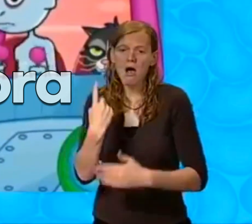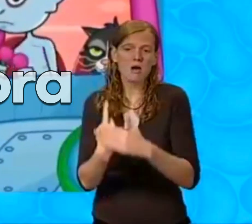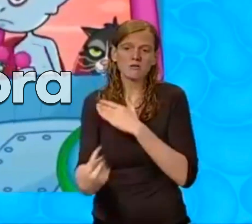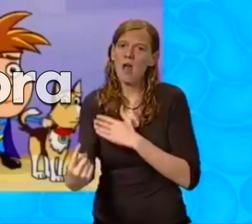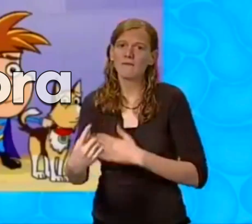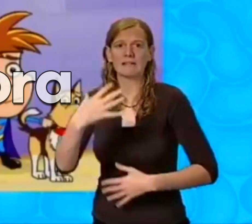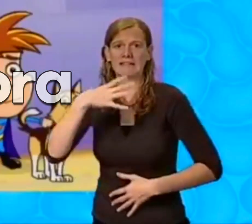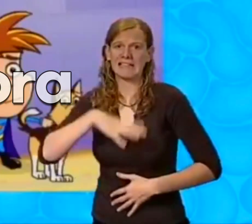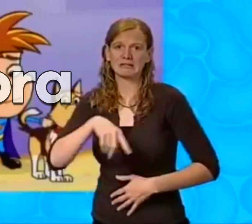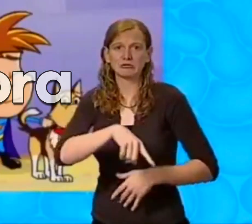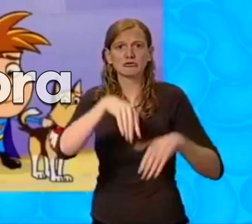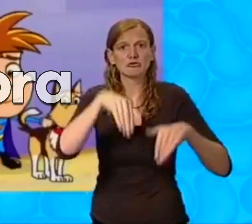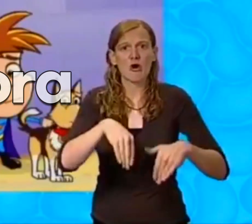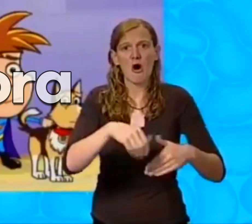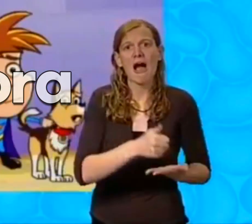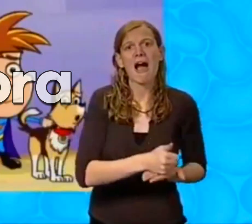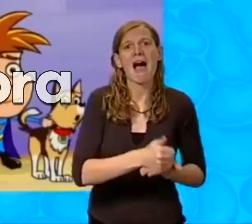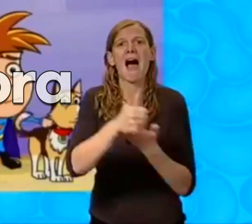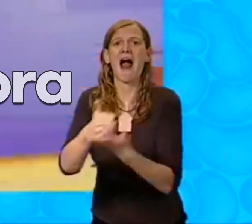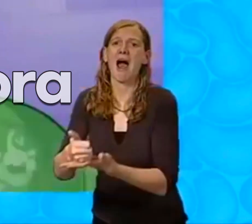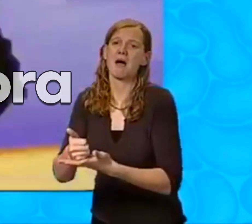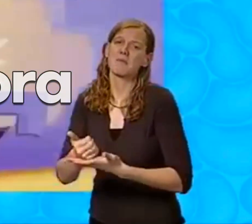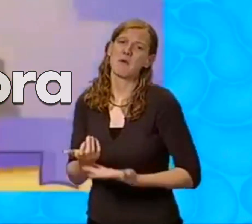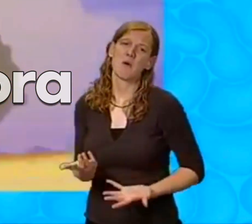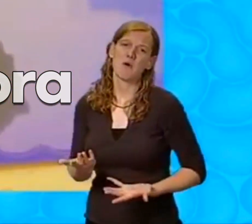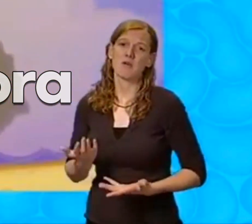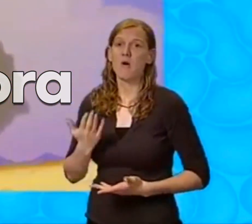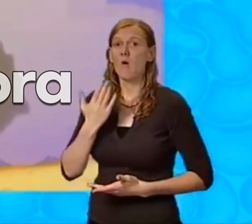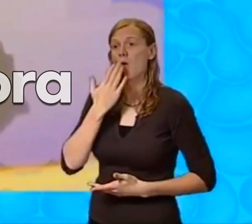all zoomed out. Now.